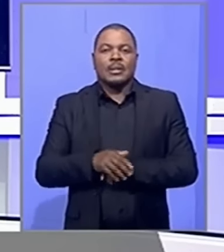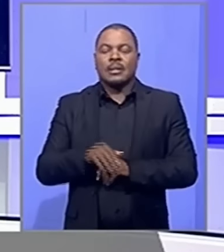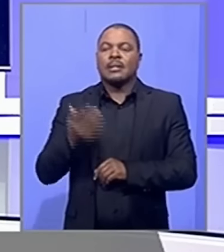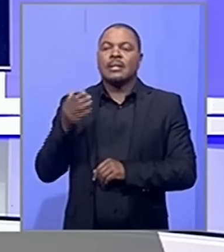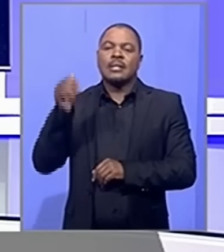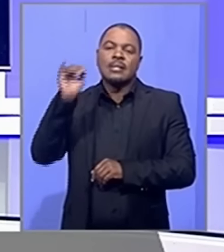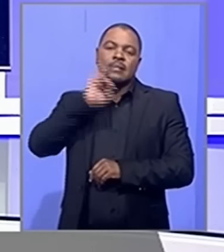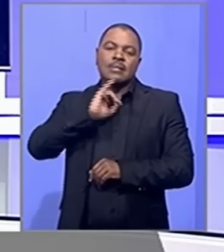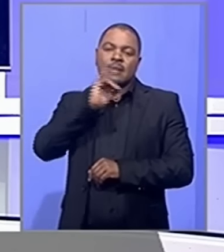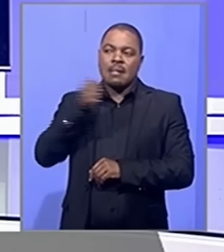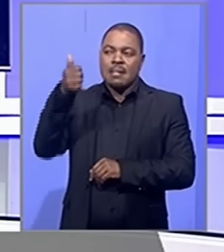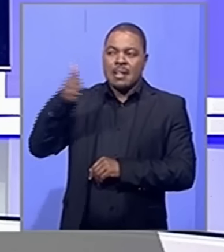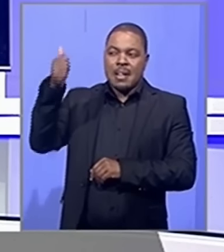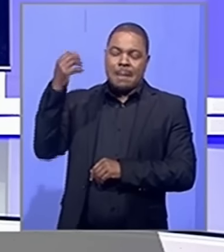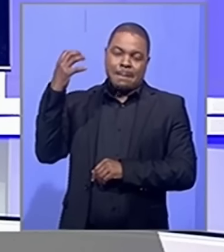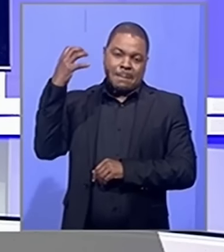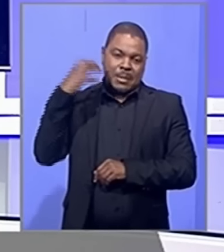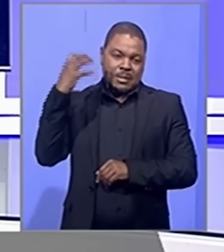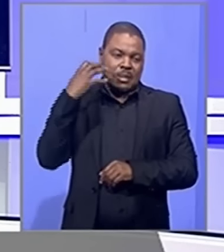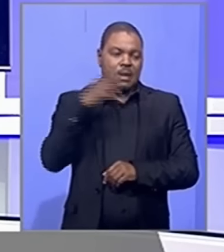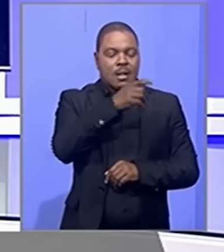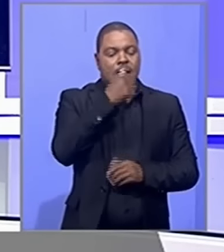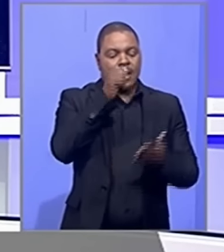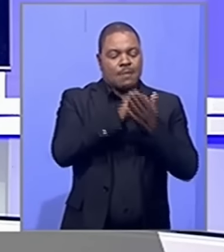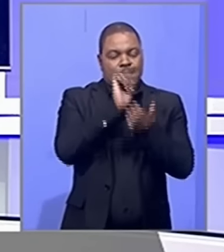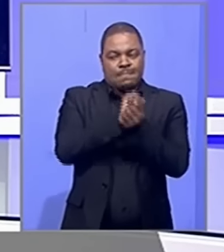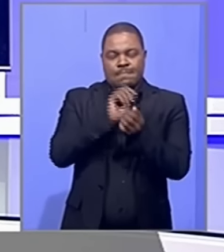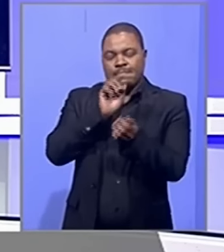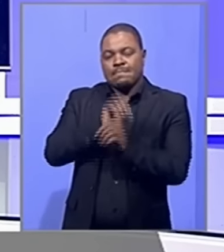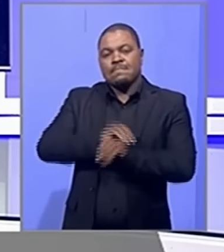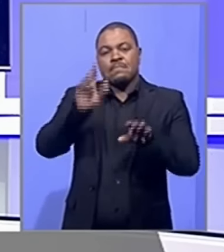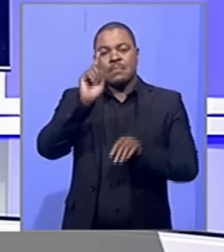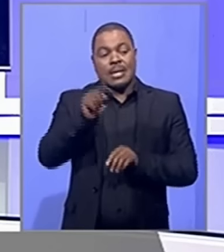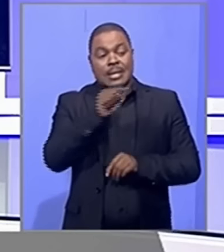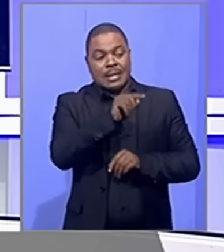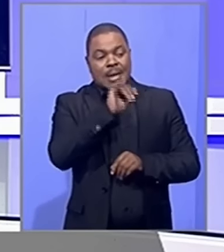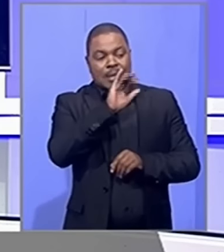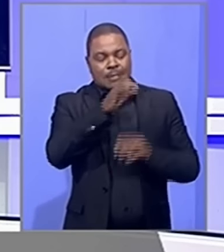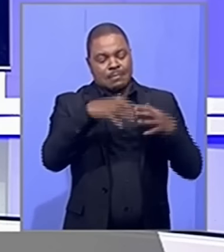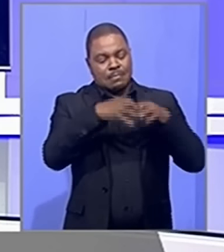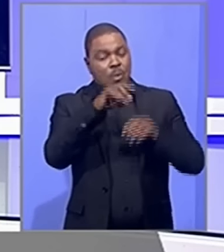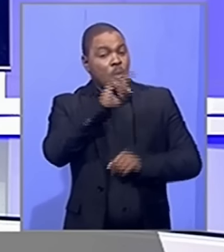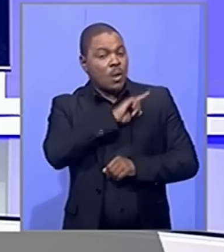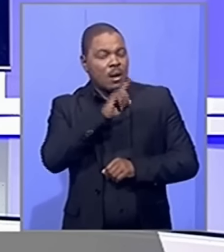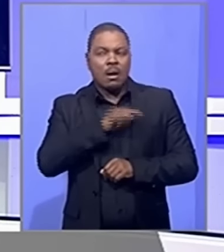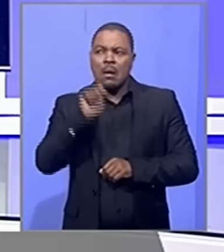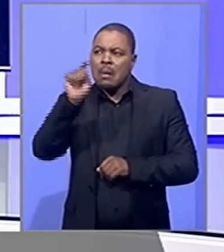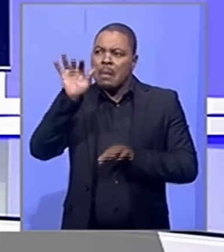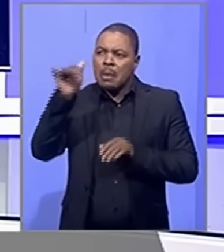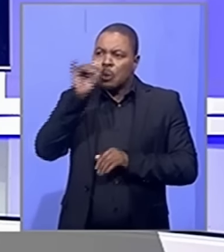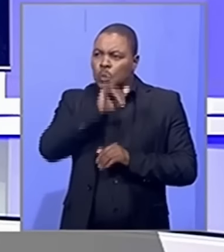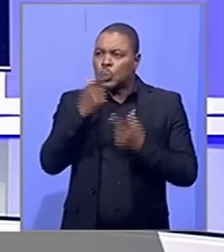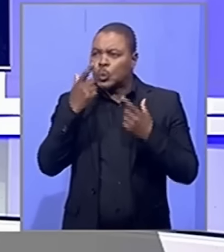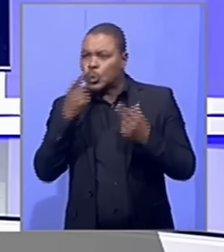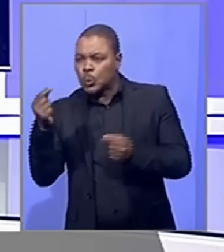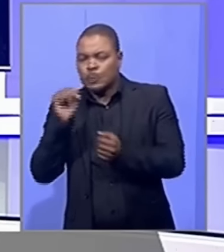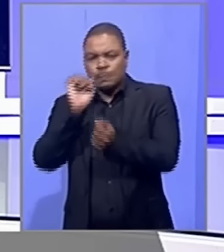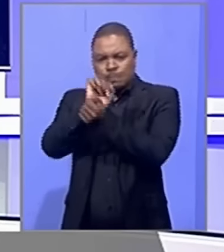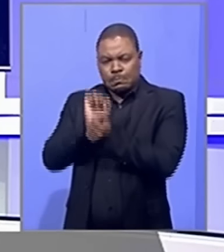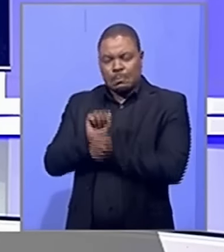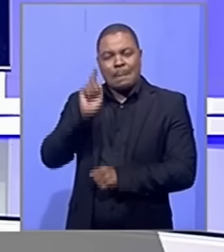tonakgolo ya Israele Benjamin Netanyahu. ICC e ne thewe ka morero wa ho tjhotjhisa batho ba etsang ditlolo